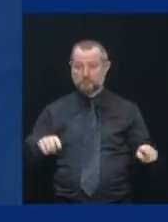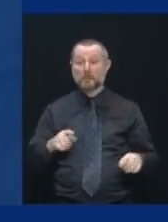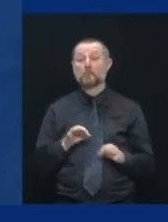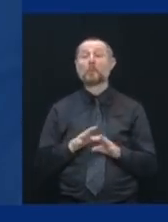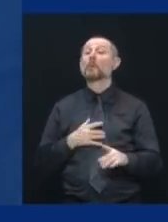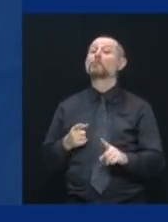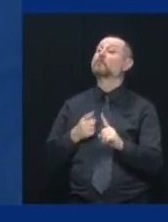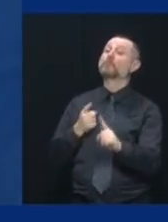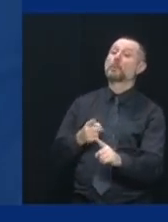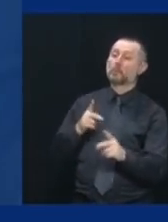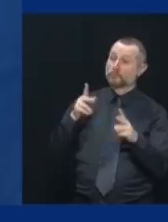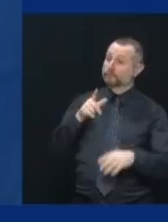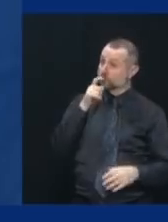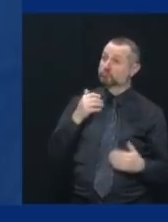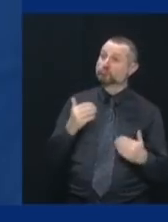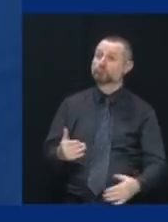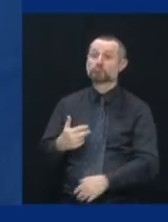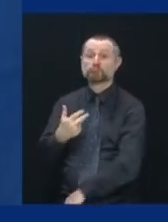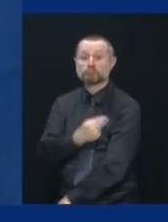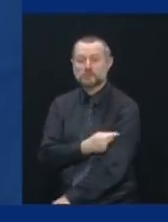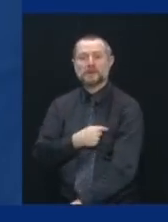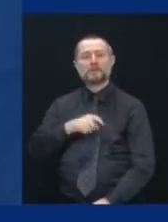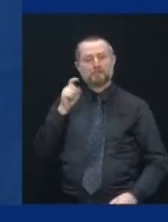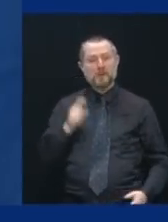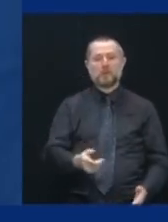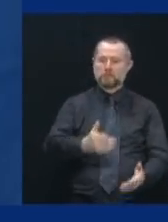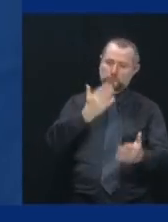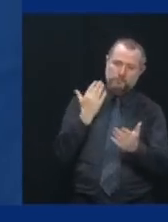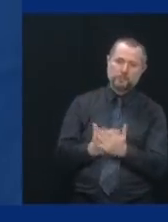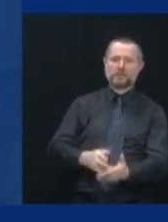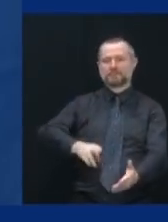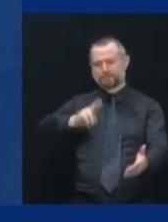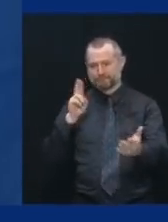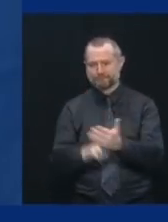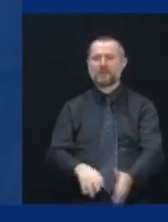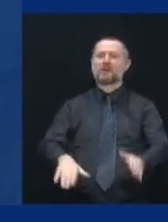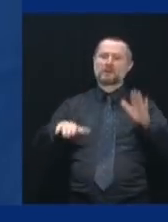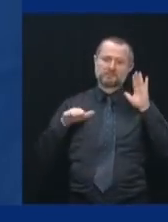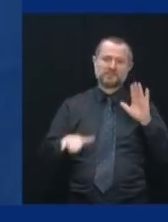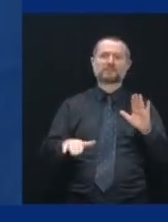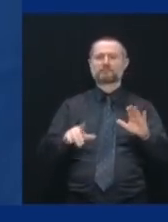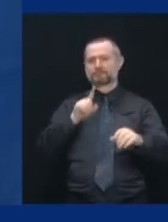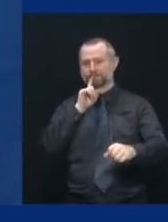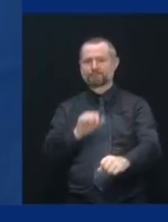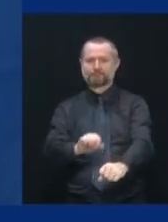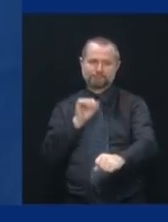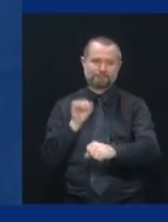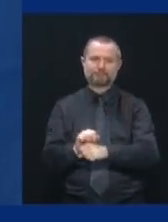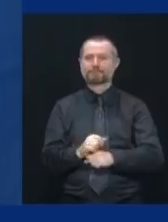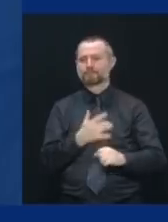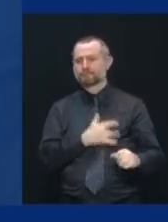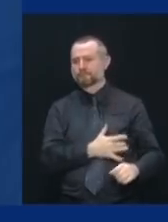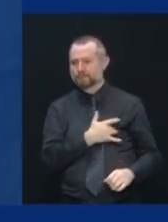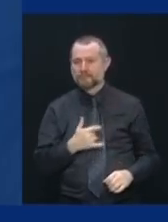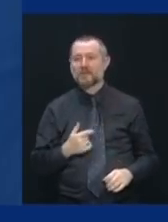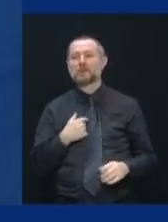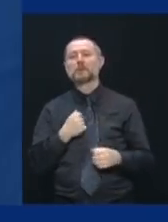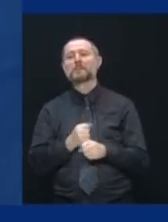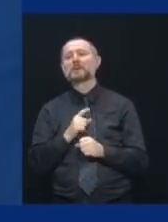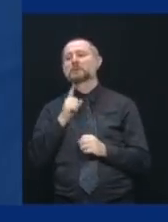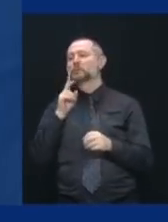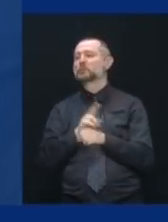will audit the local validation system in coordination with a system called Tiberius, which is the federal